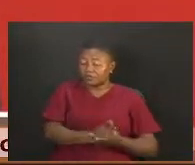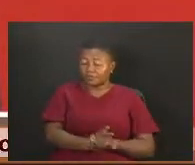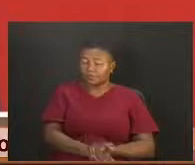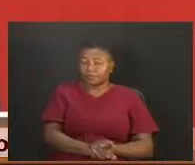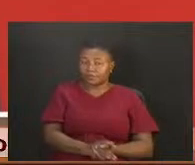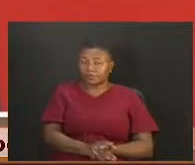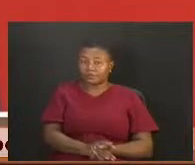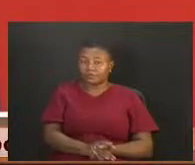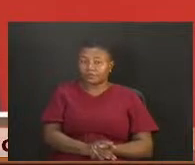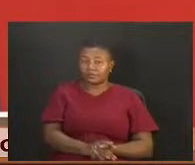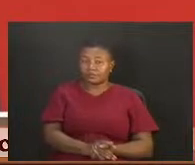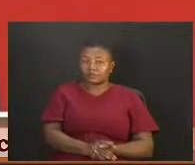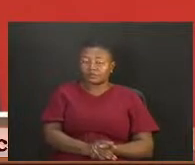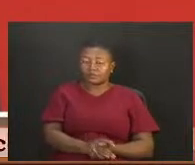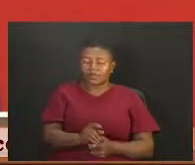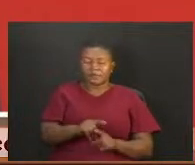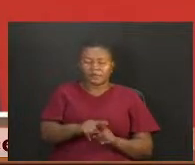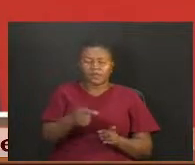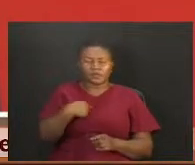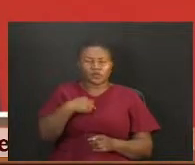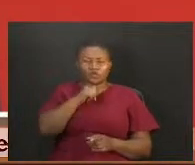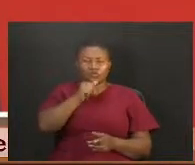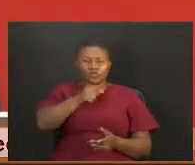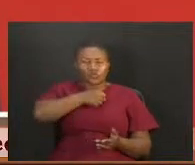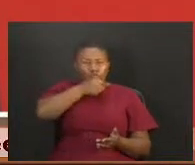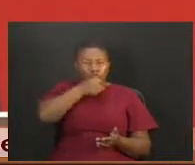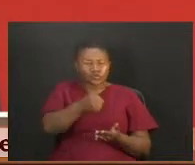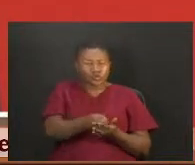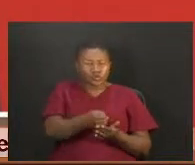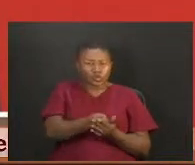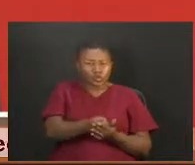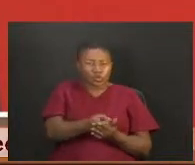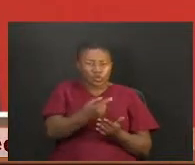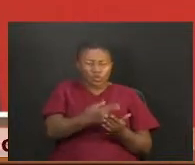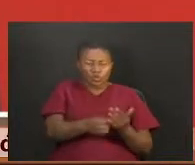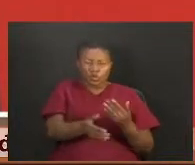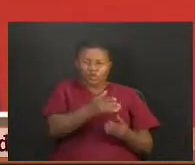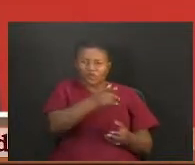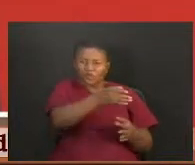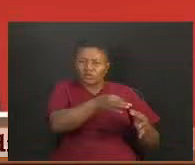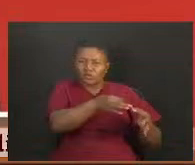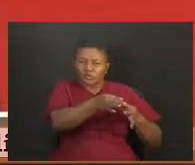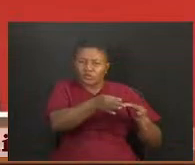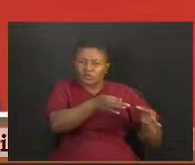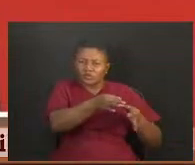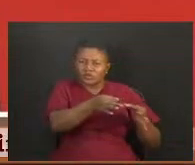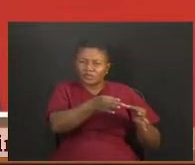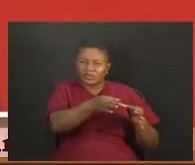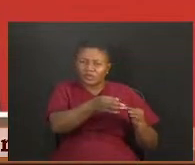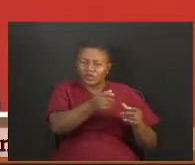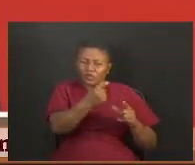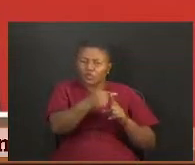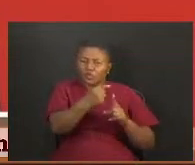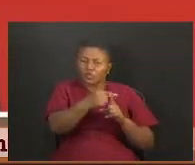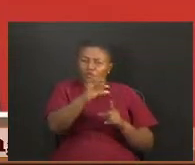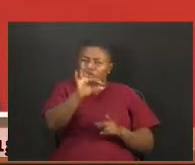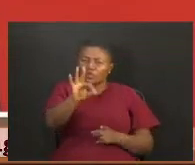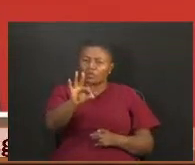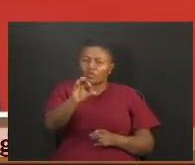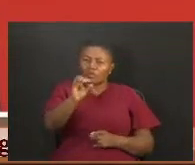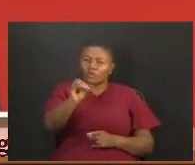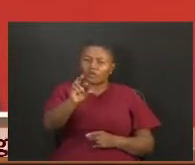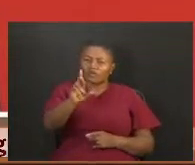But I'm not sure the definition you are putting on the word form.